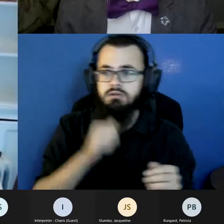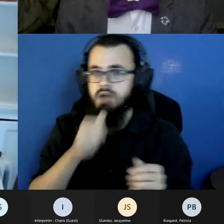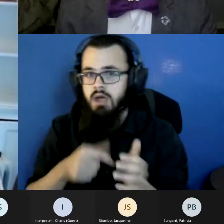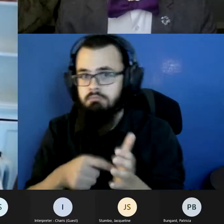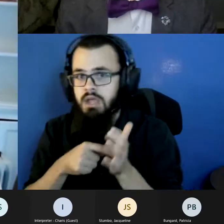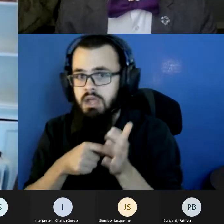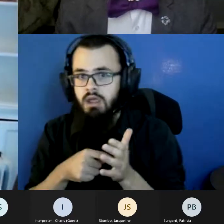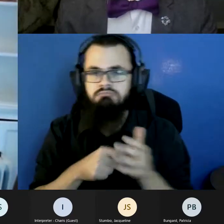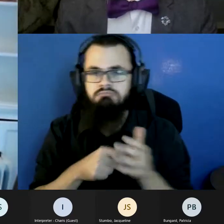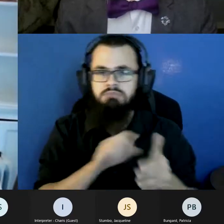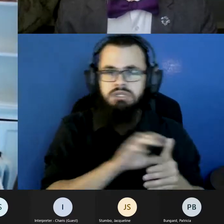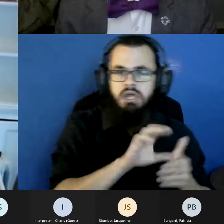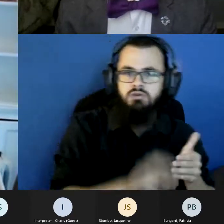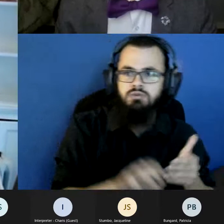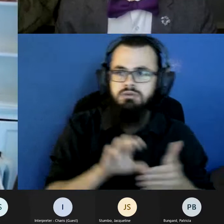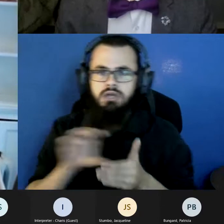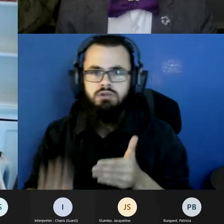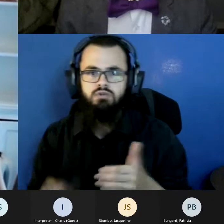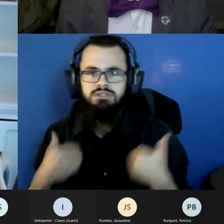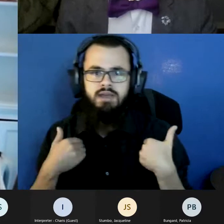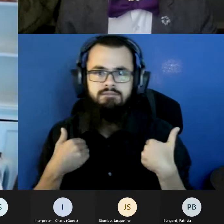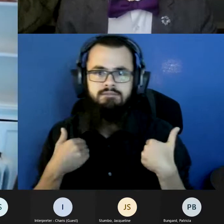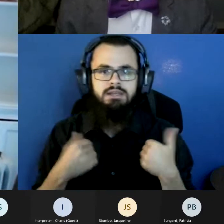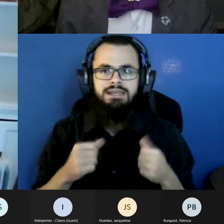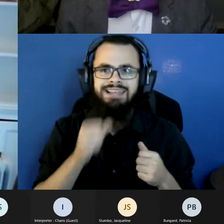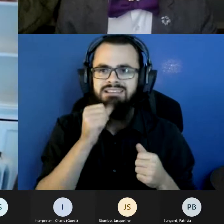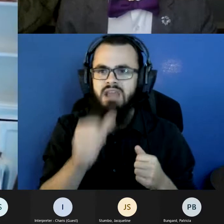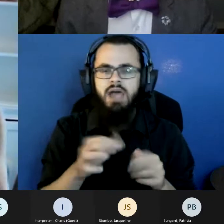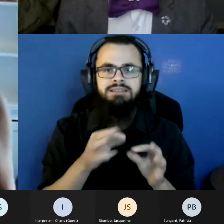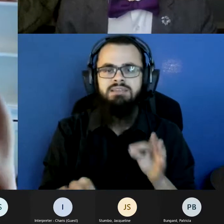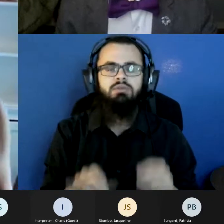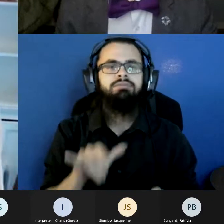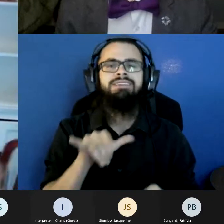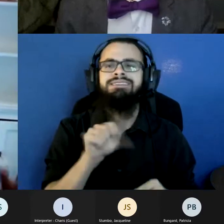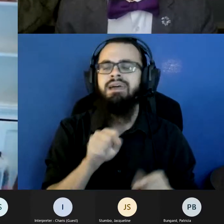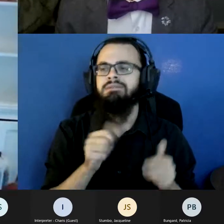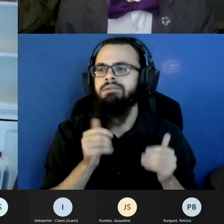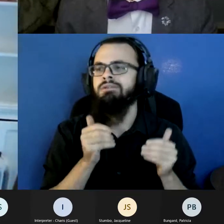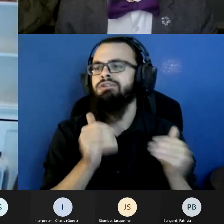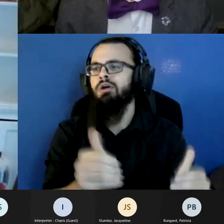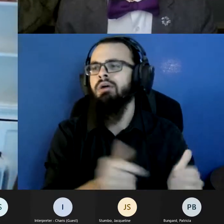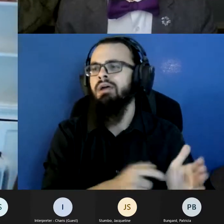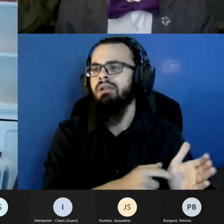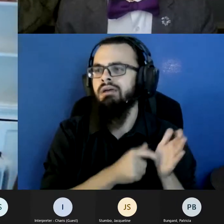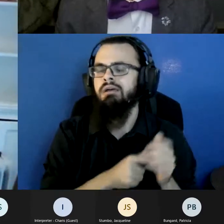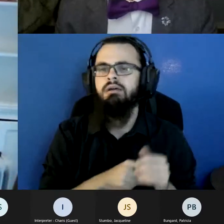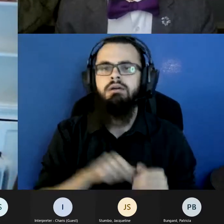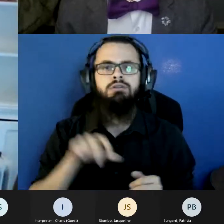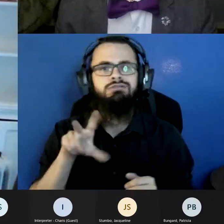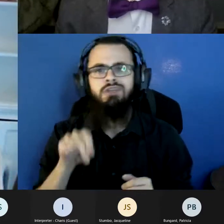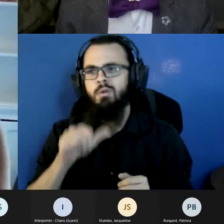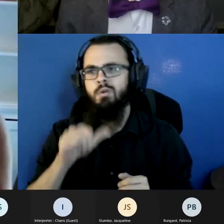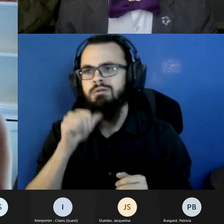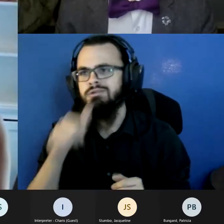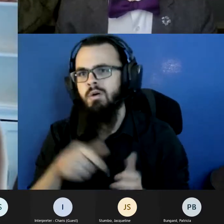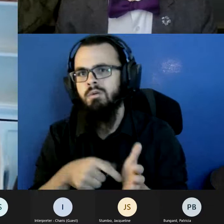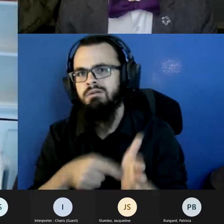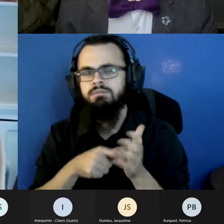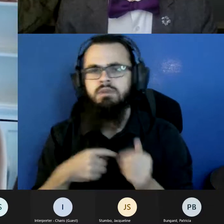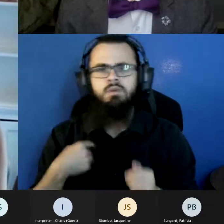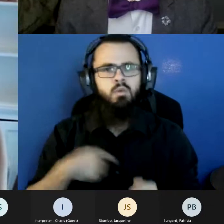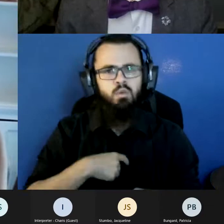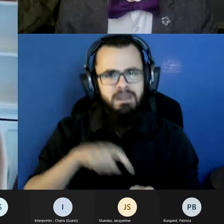It's not as easy of just do that or just don't do that. Things have to be weighed, and please be assured that